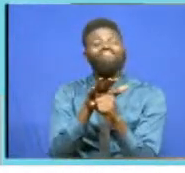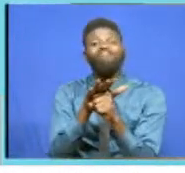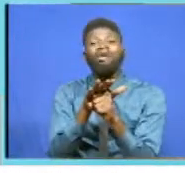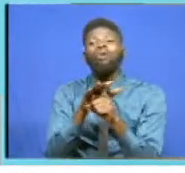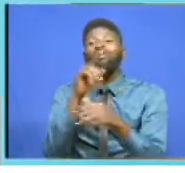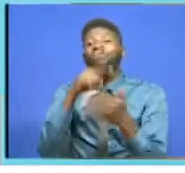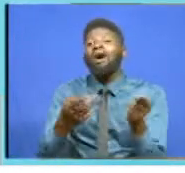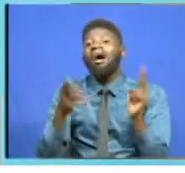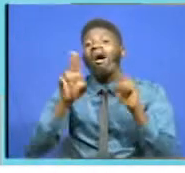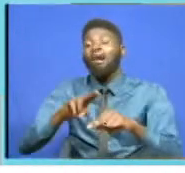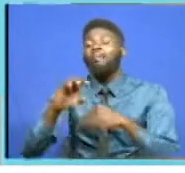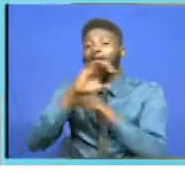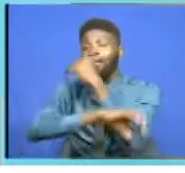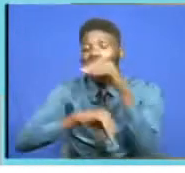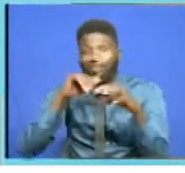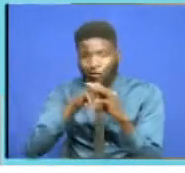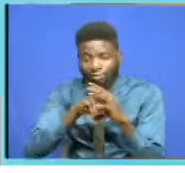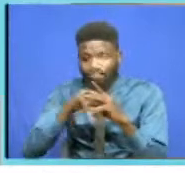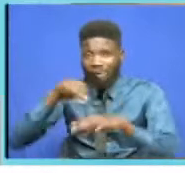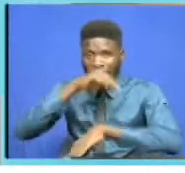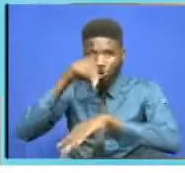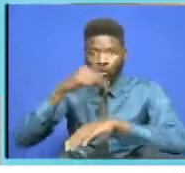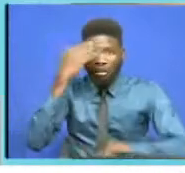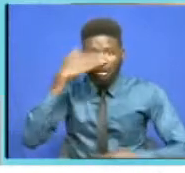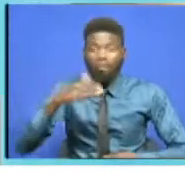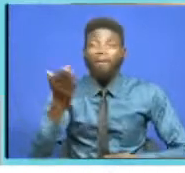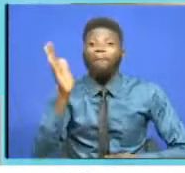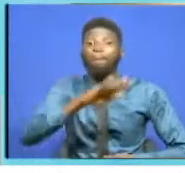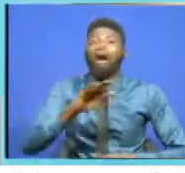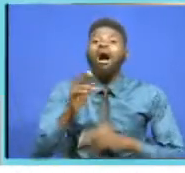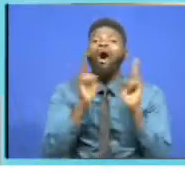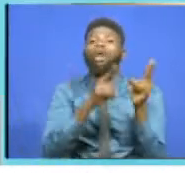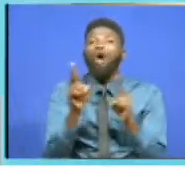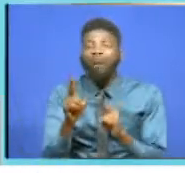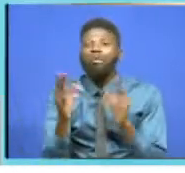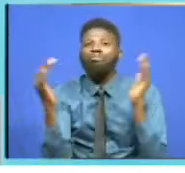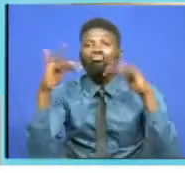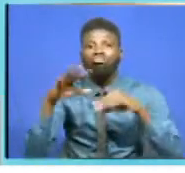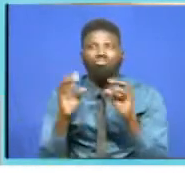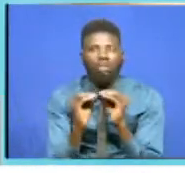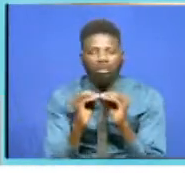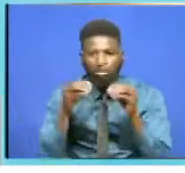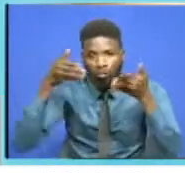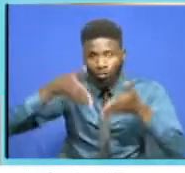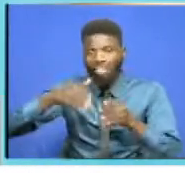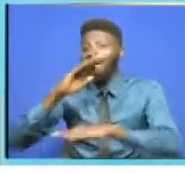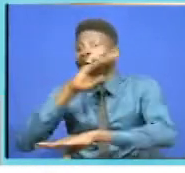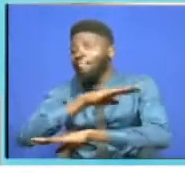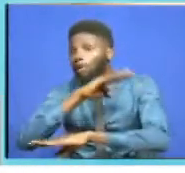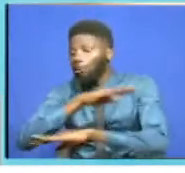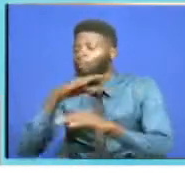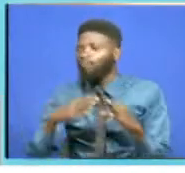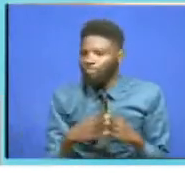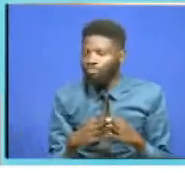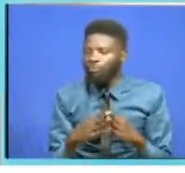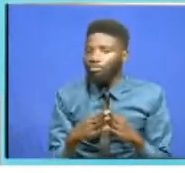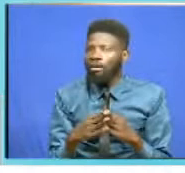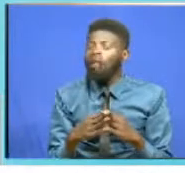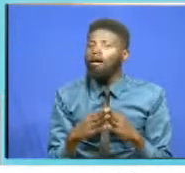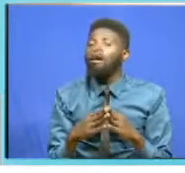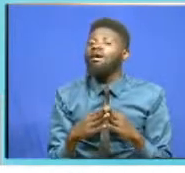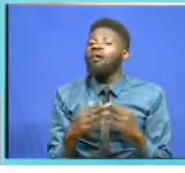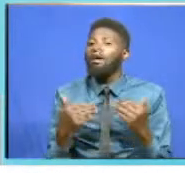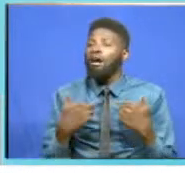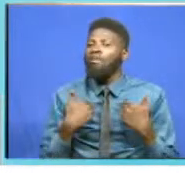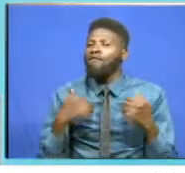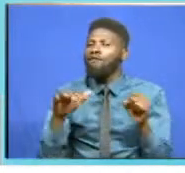The National Assembly is resuming its regular sitting today afternoon with a full in-tray. And earlier